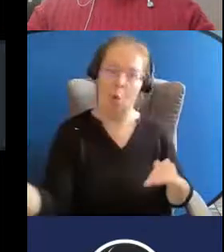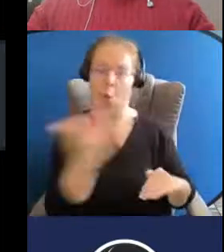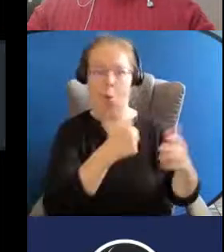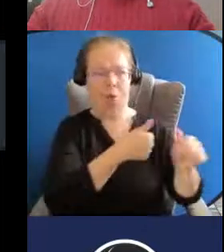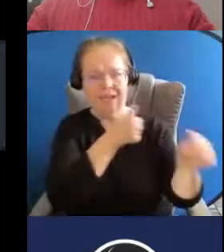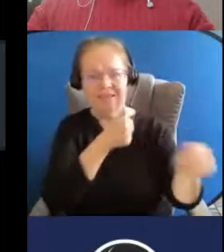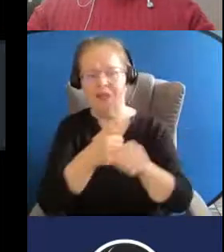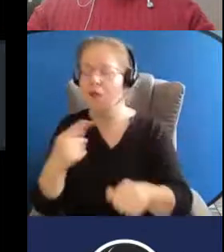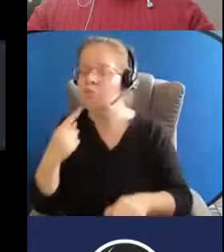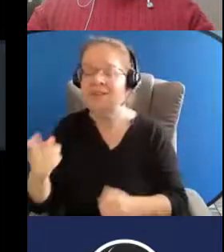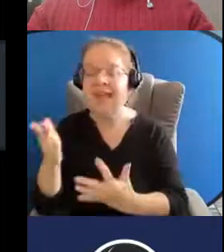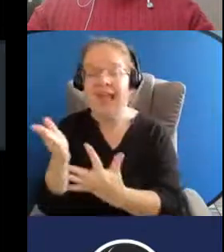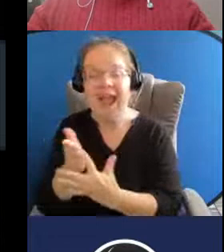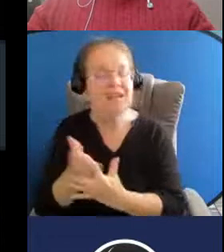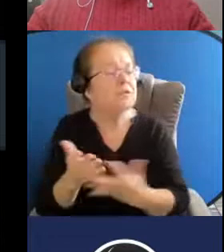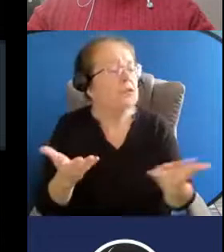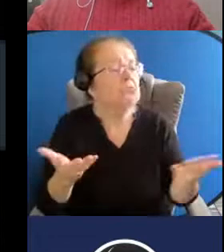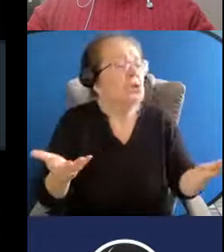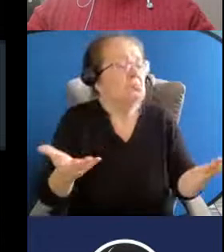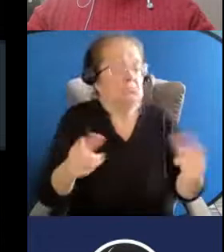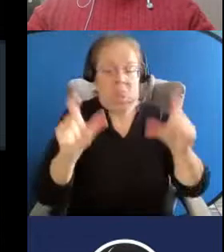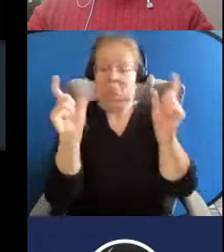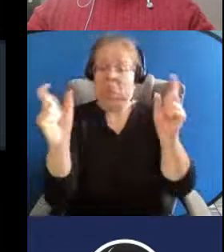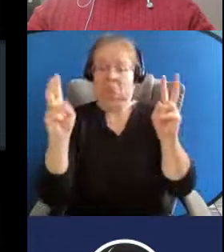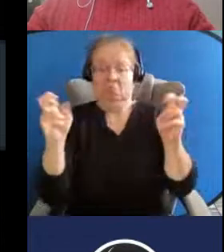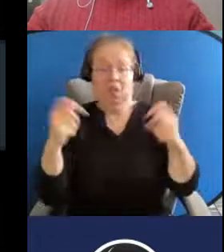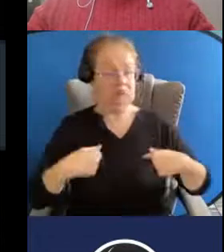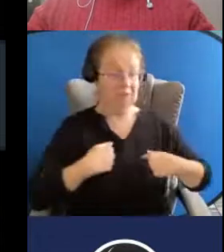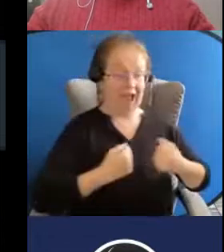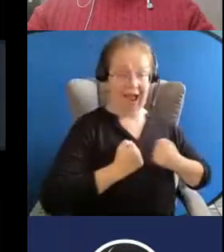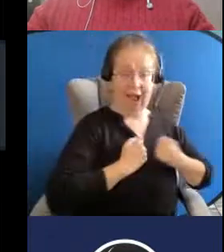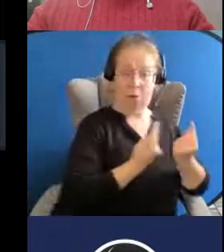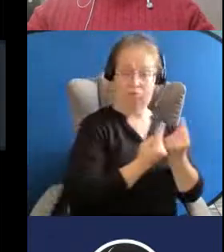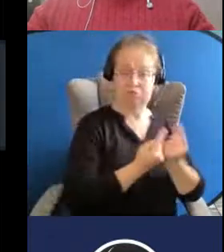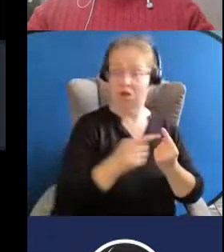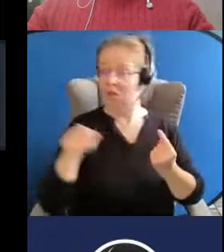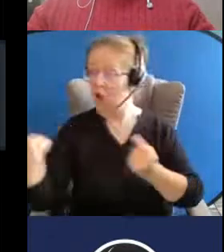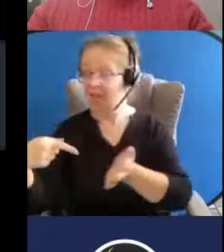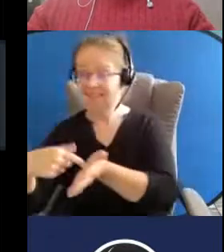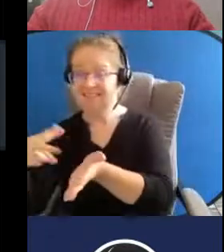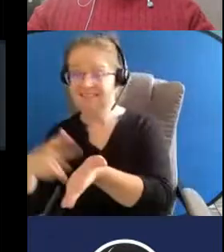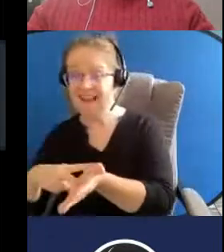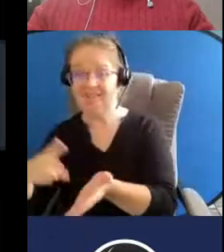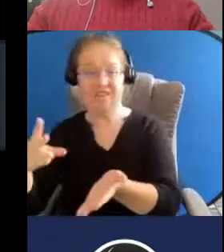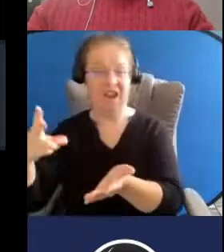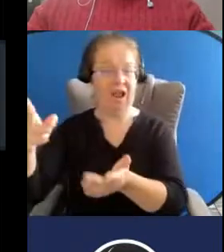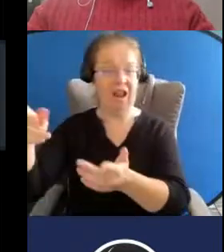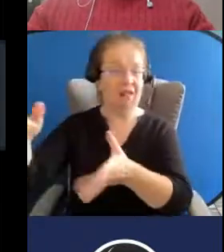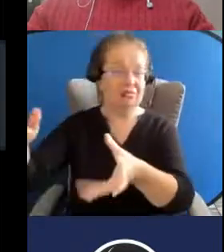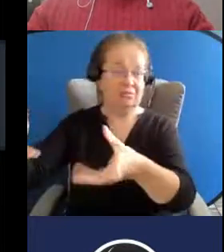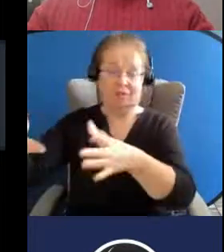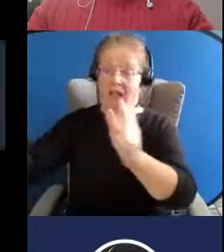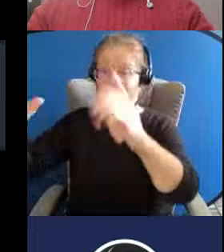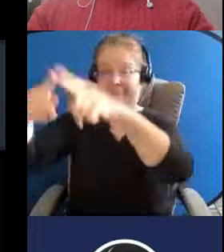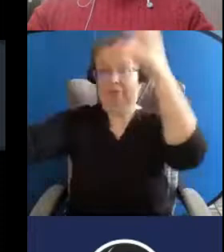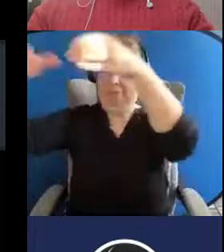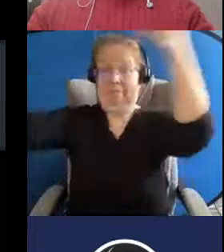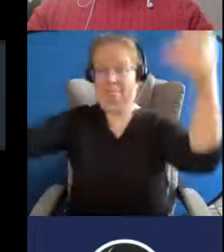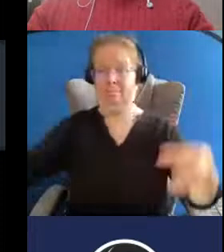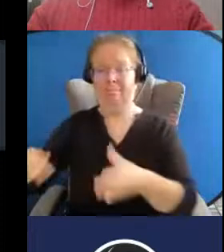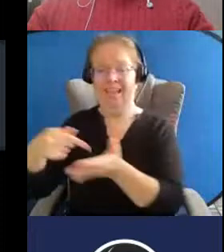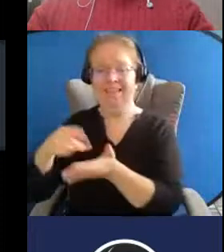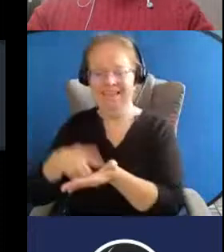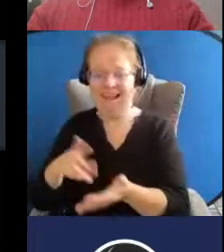say accessibility, it doesn't matter if it's our products or a TV off the shelf at a big box store, right? You're